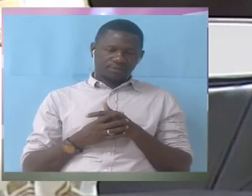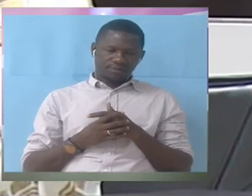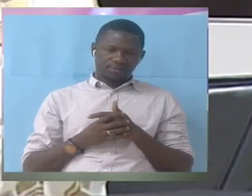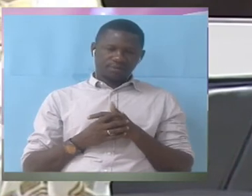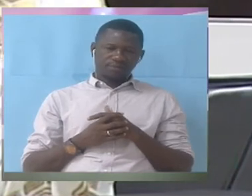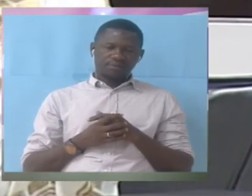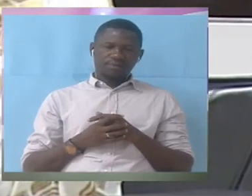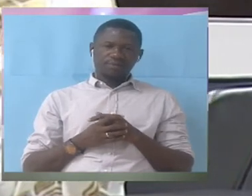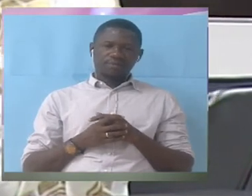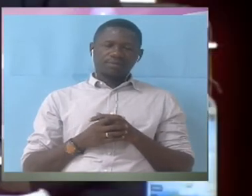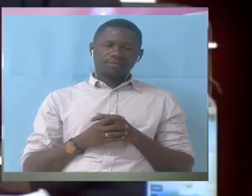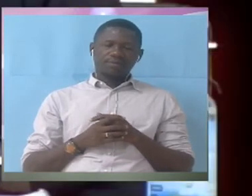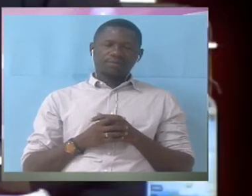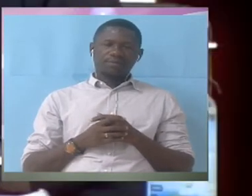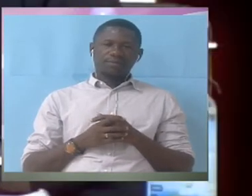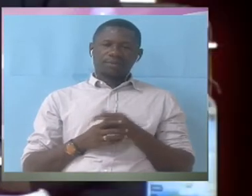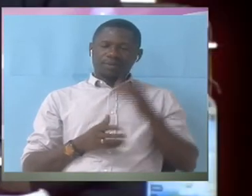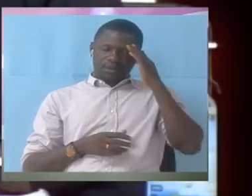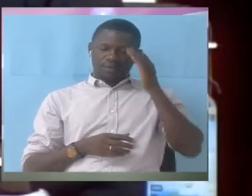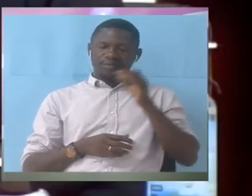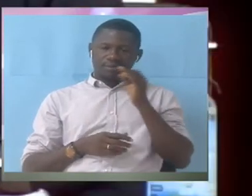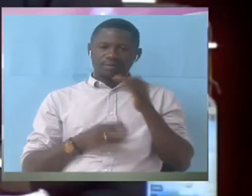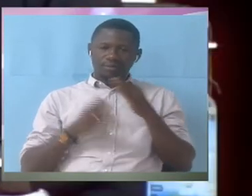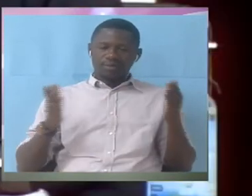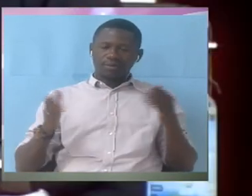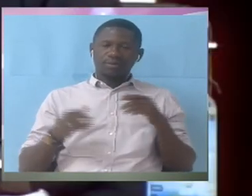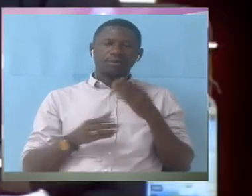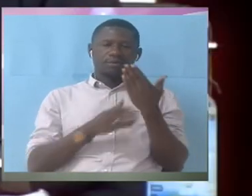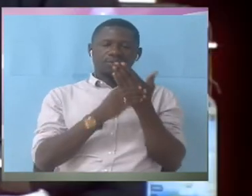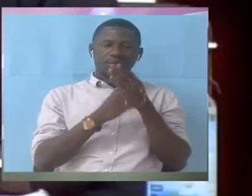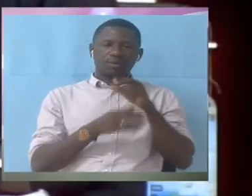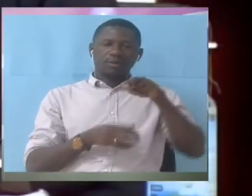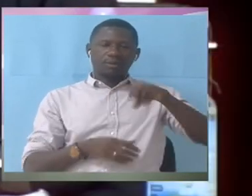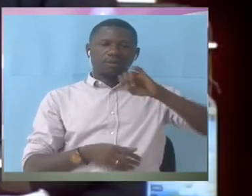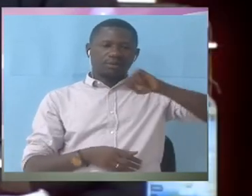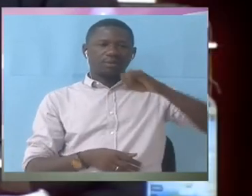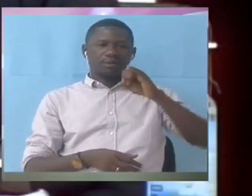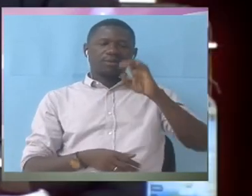you very much, Dr. Njie. We will take a coffee break and come back at